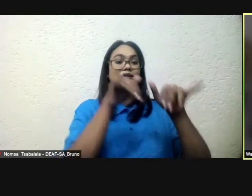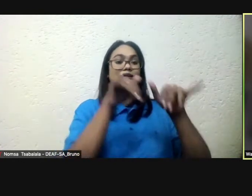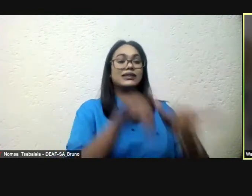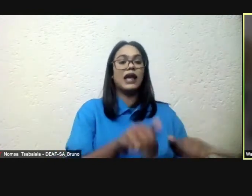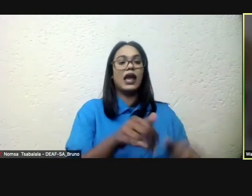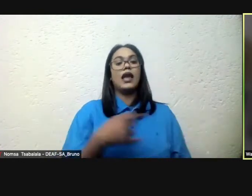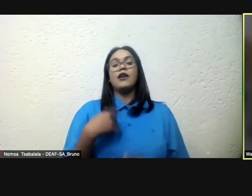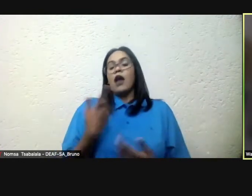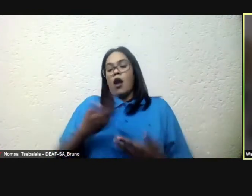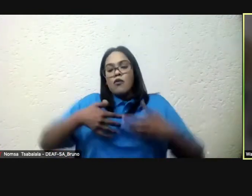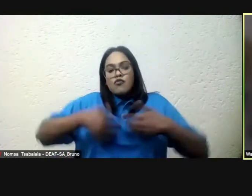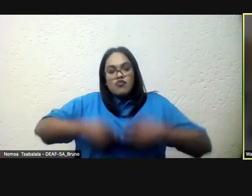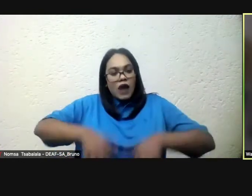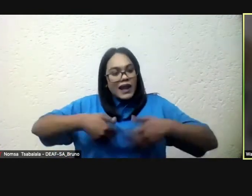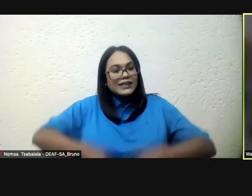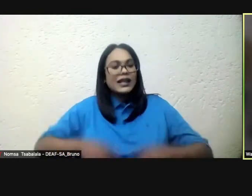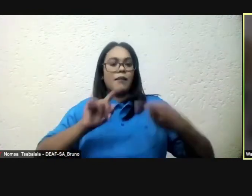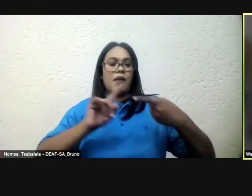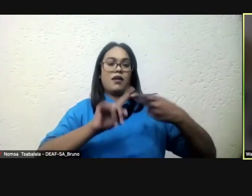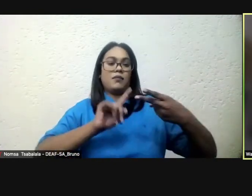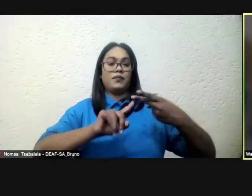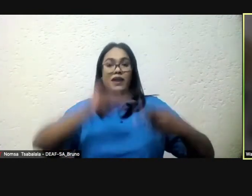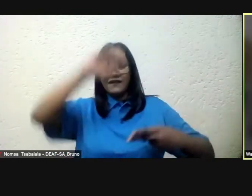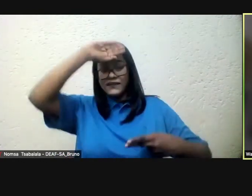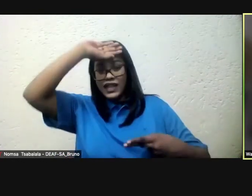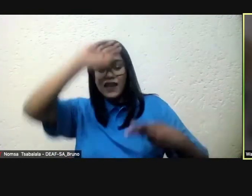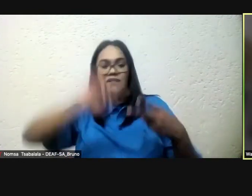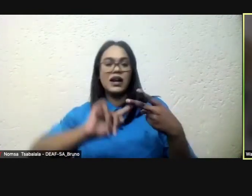And so, yes, I think there's a more